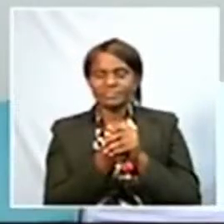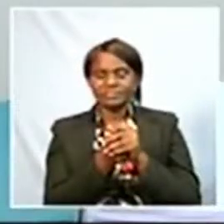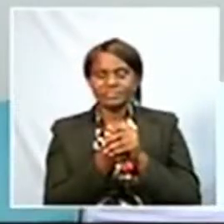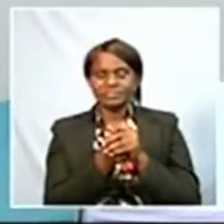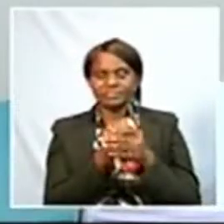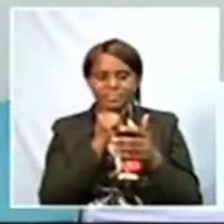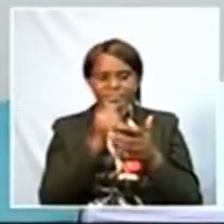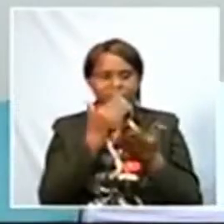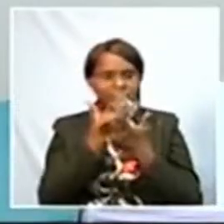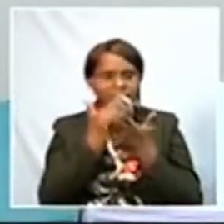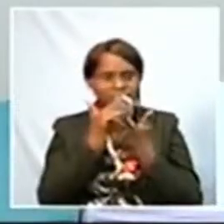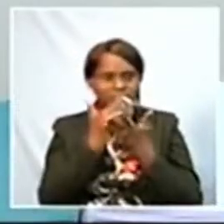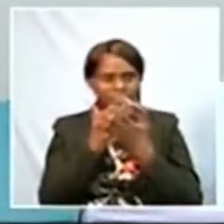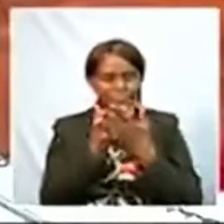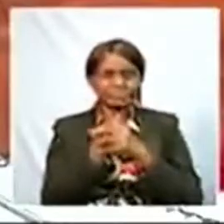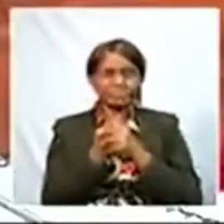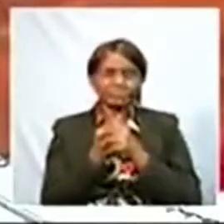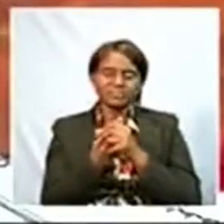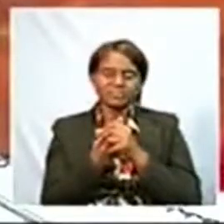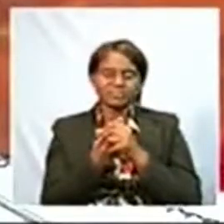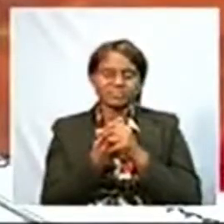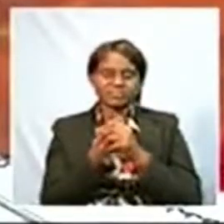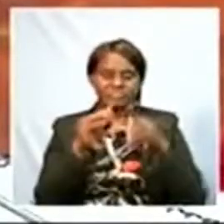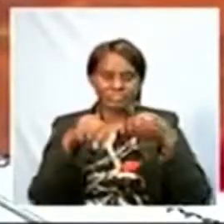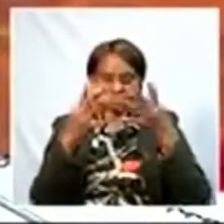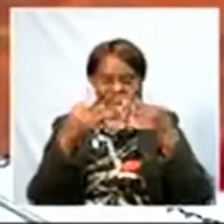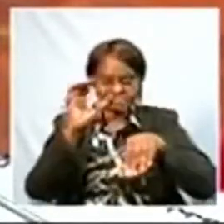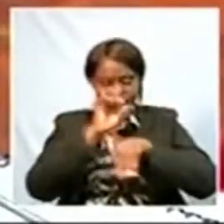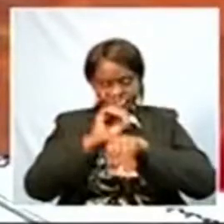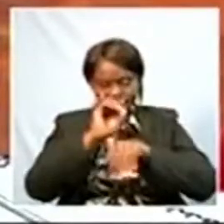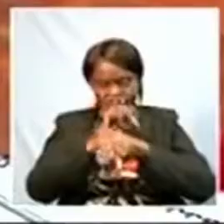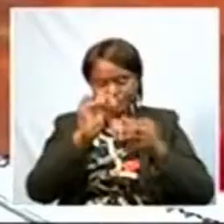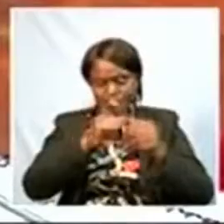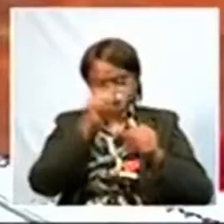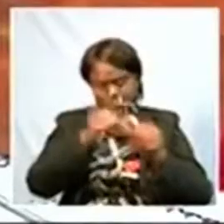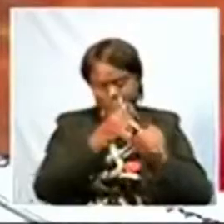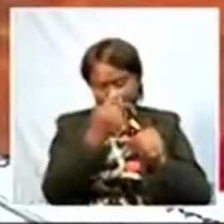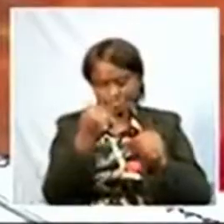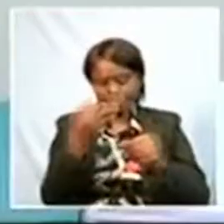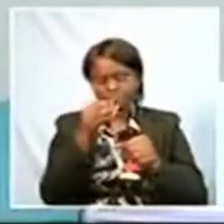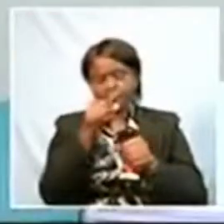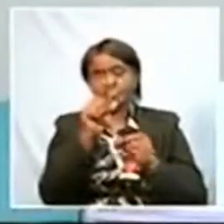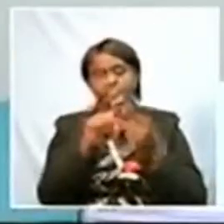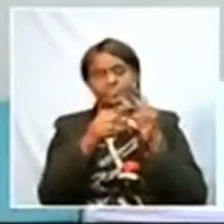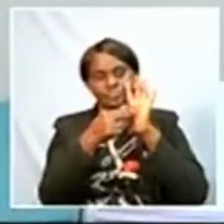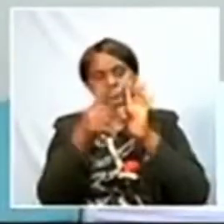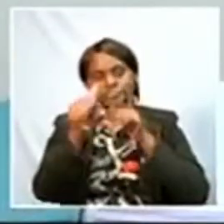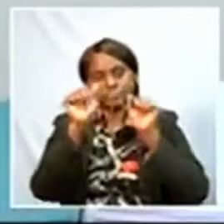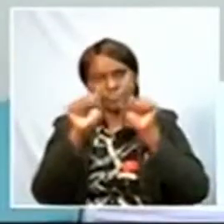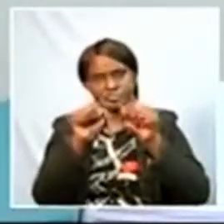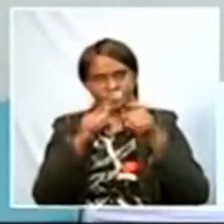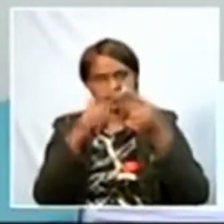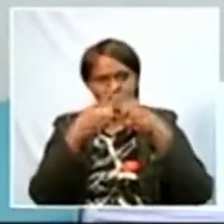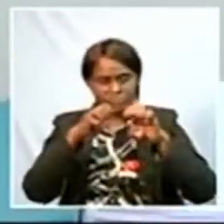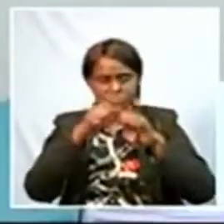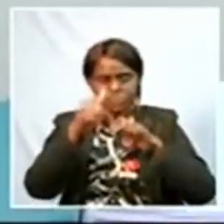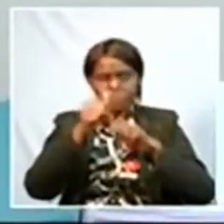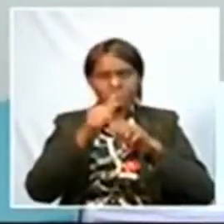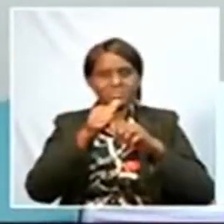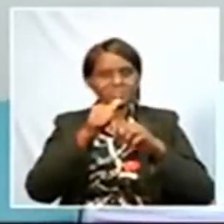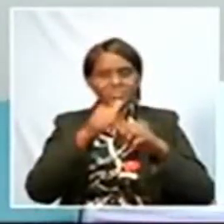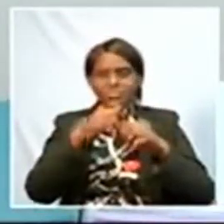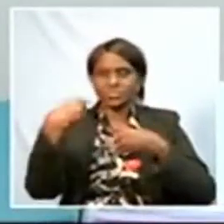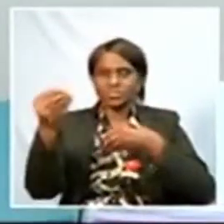It's not good. You're given an opportunity, each one of you, to demonstrate that you are able, even as you flash